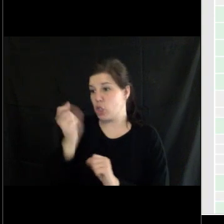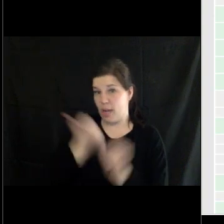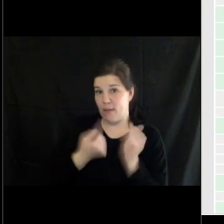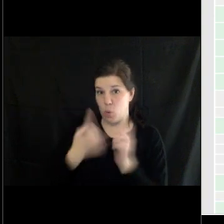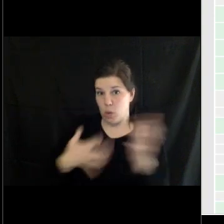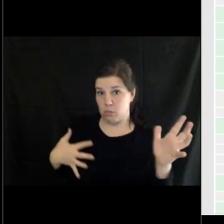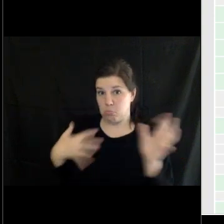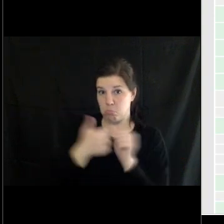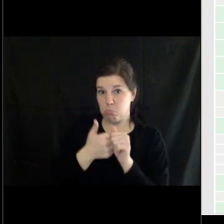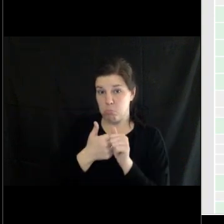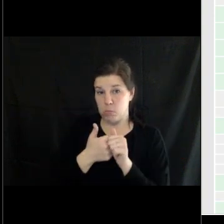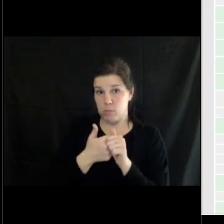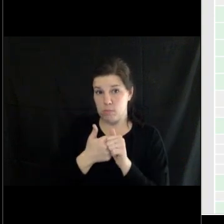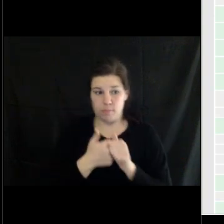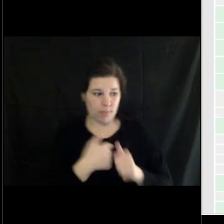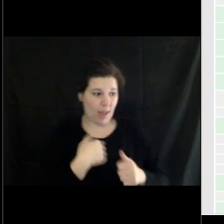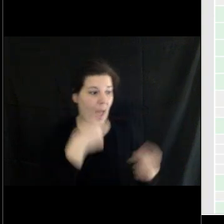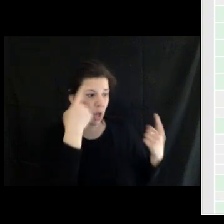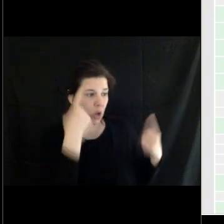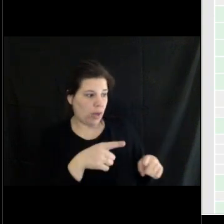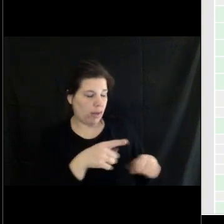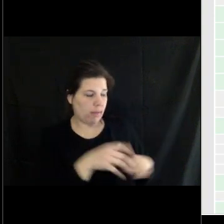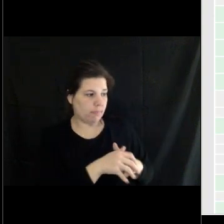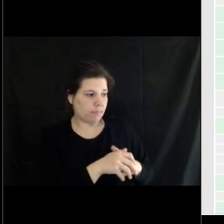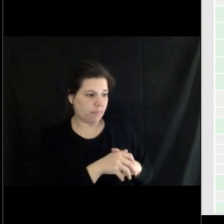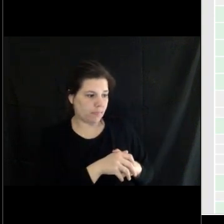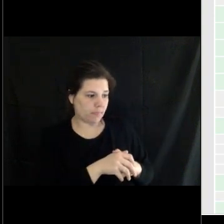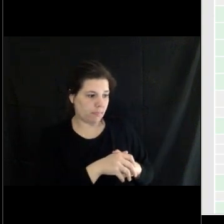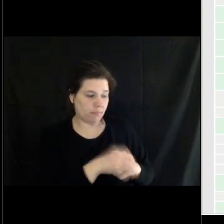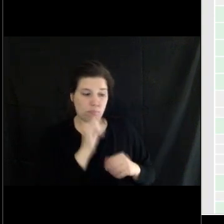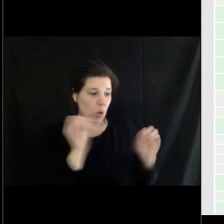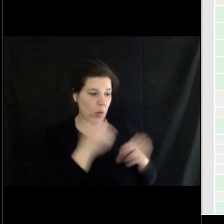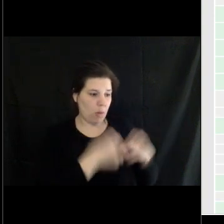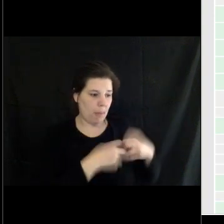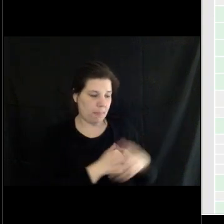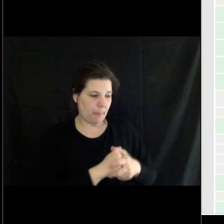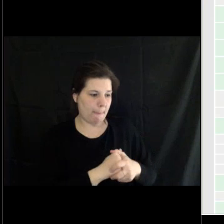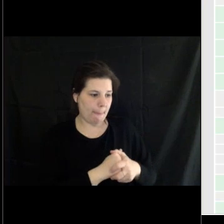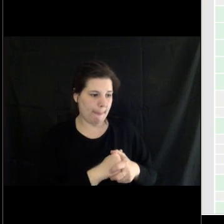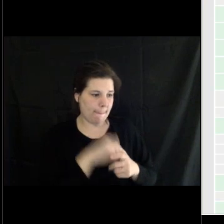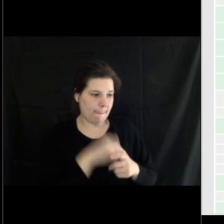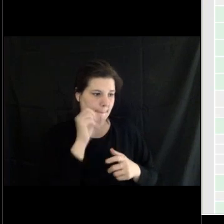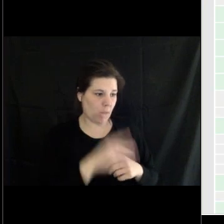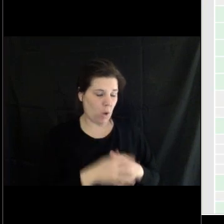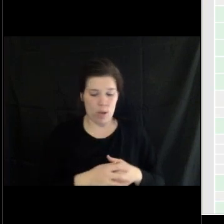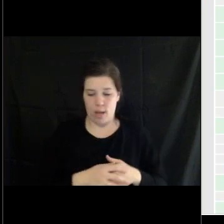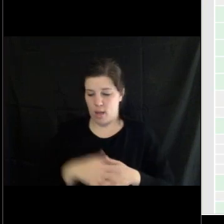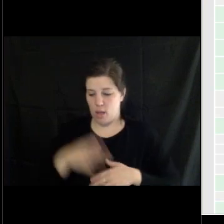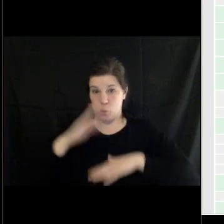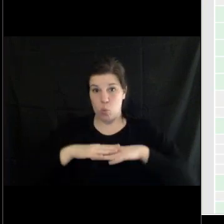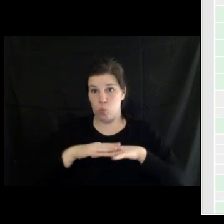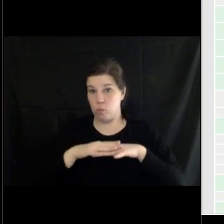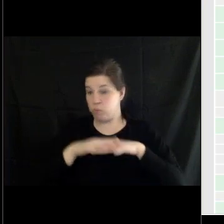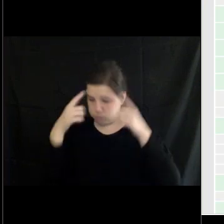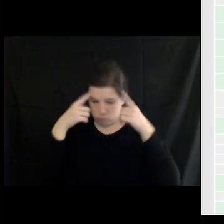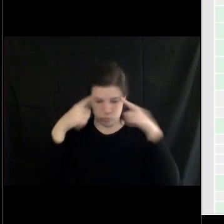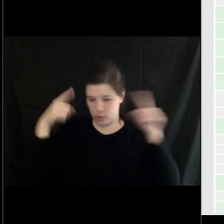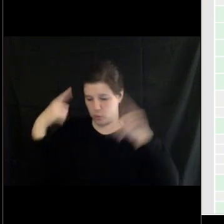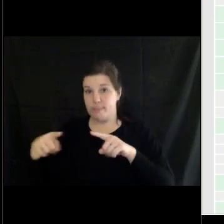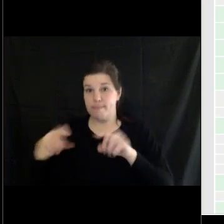know. I agree with what you're saying. I don't have a problem with that. Okay, so we're on the same page. So we all know that we